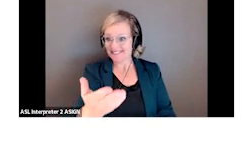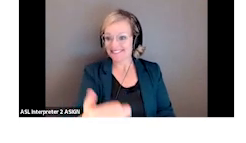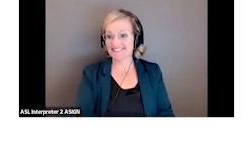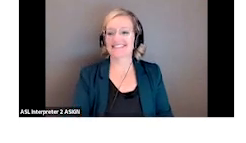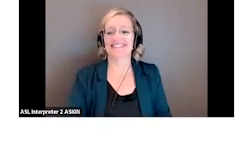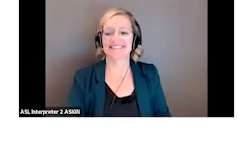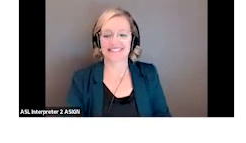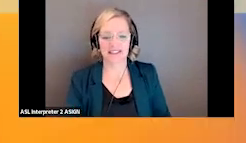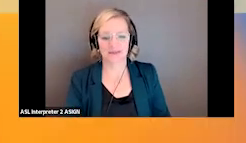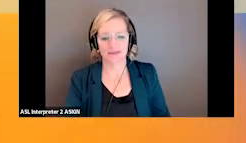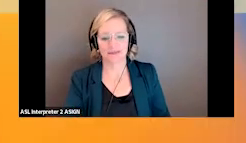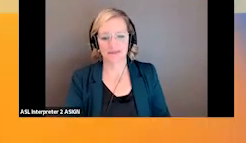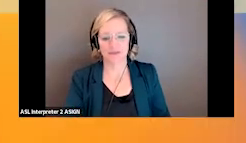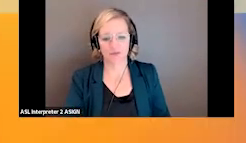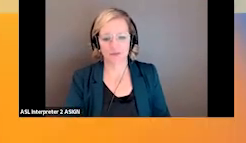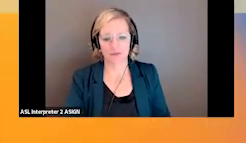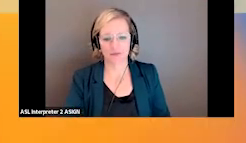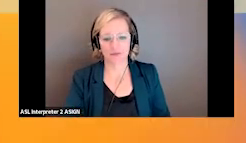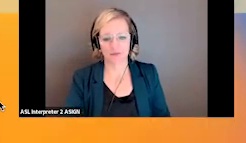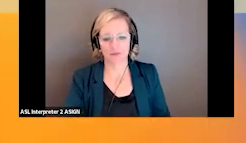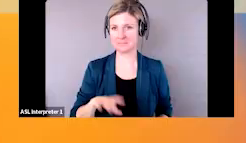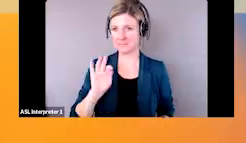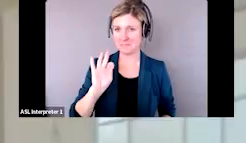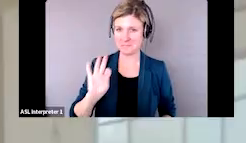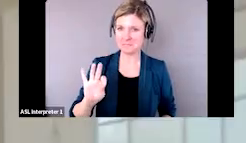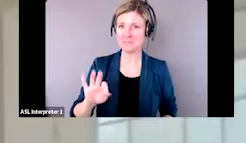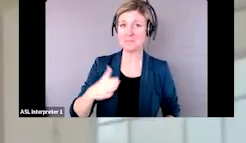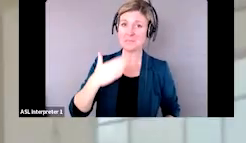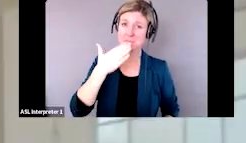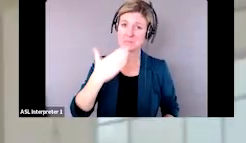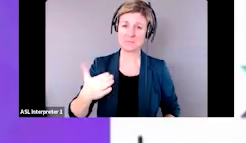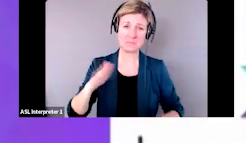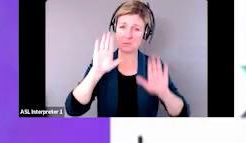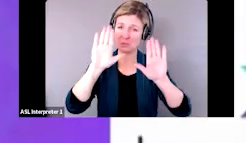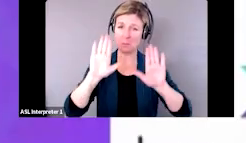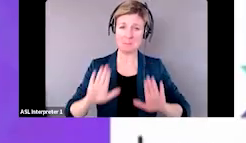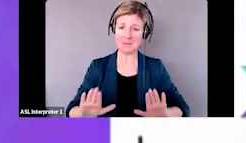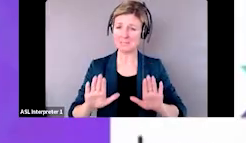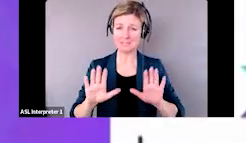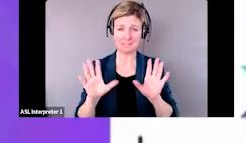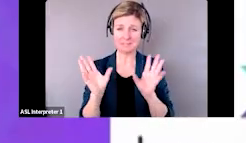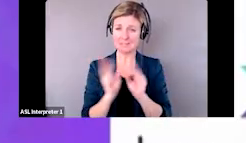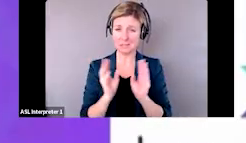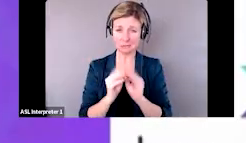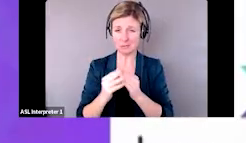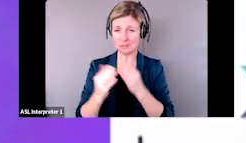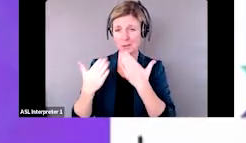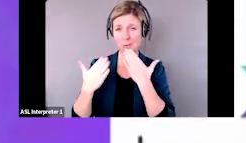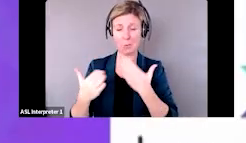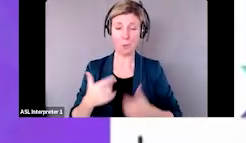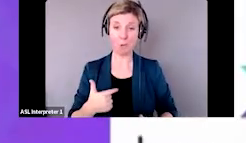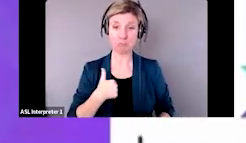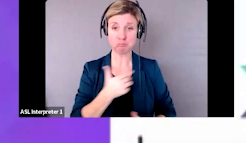wow, fantastic session, Don. Thank you so much. I love the engagement and questions. Thank you,